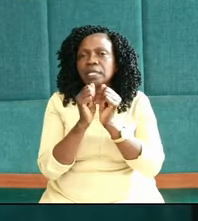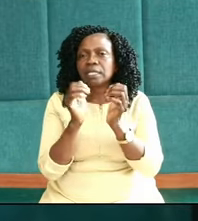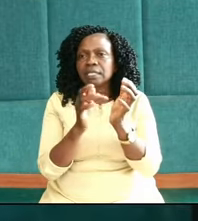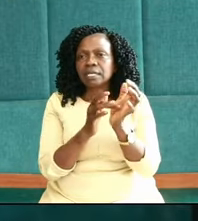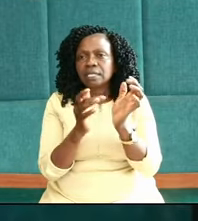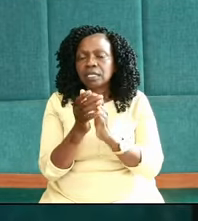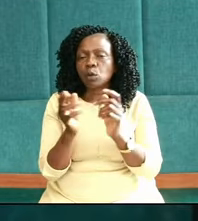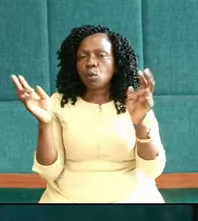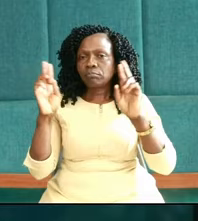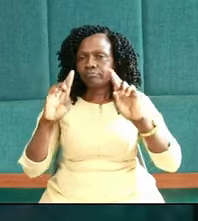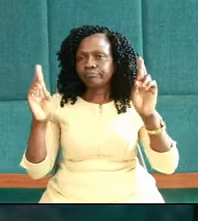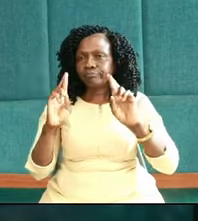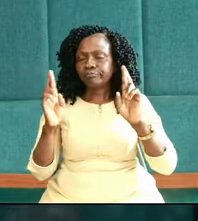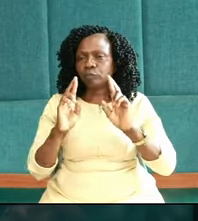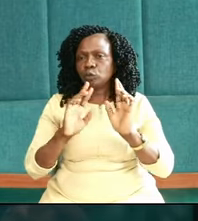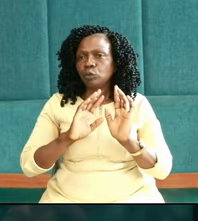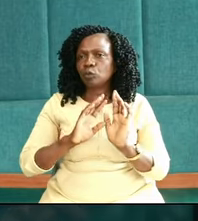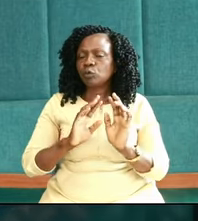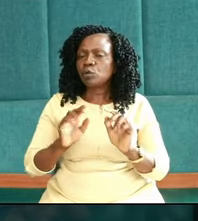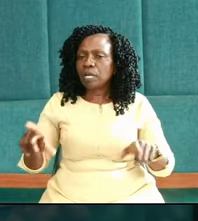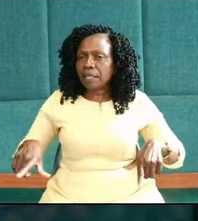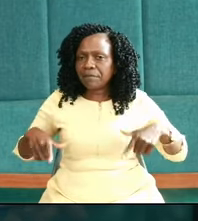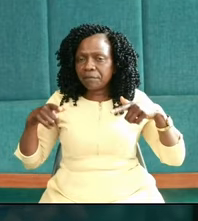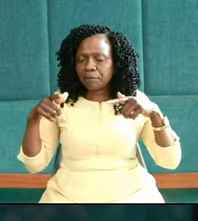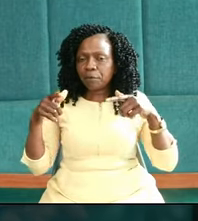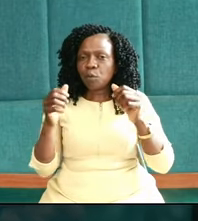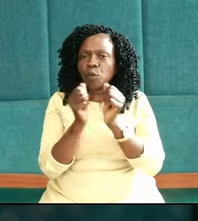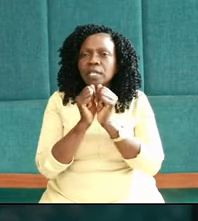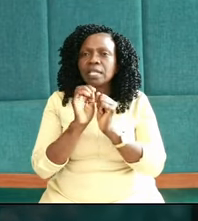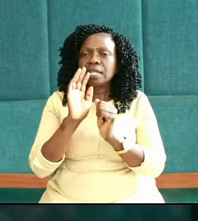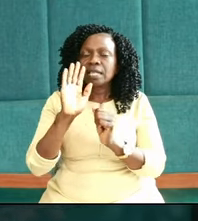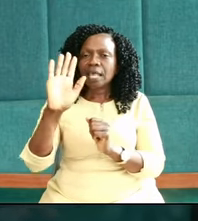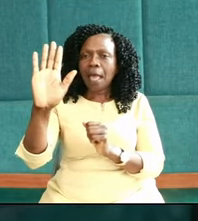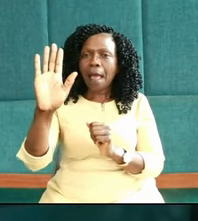They were ready to be with their master.